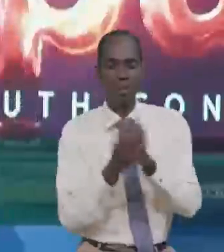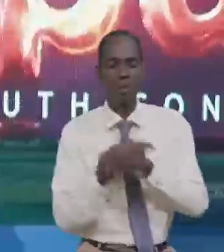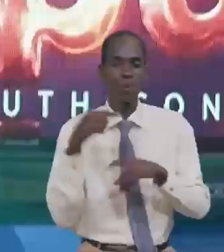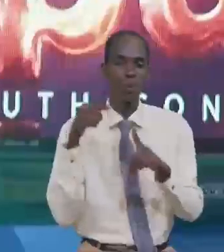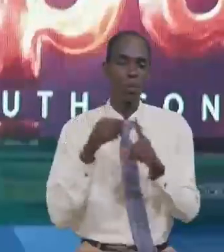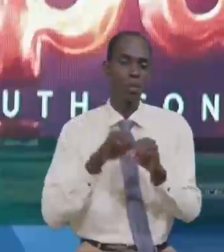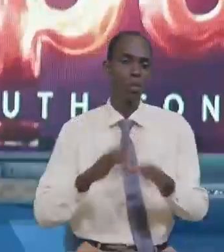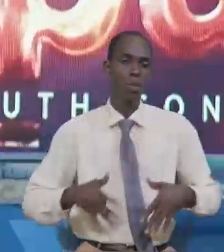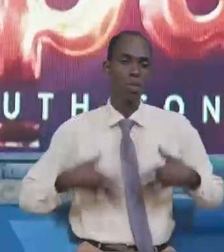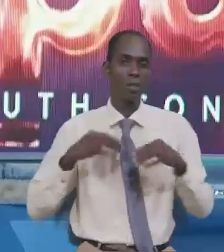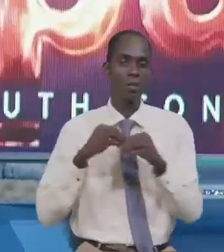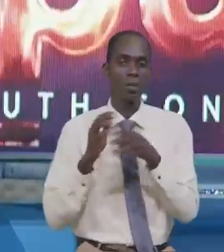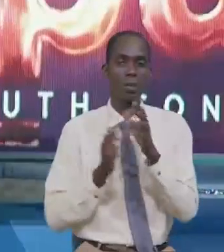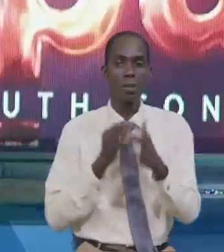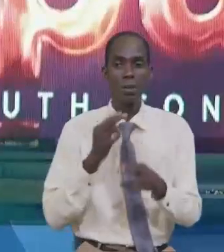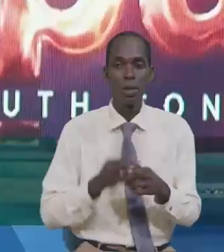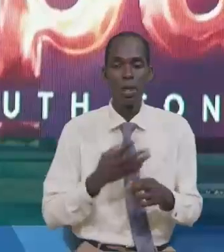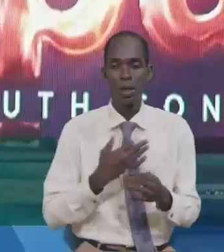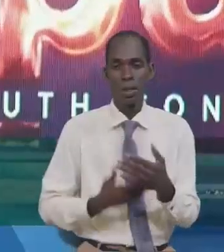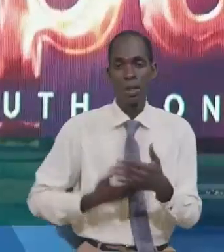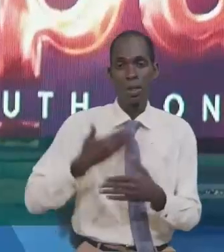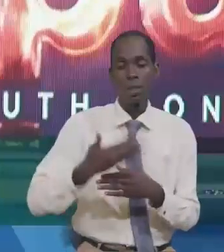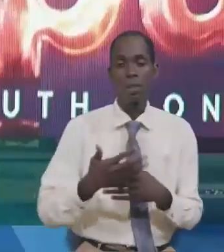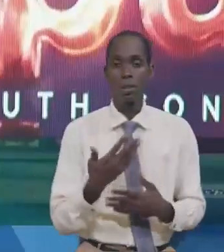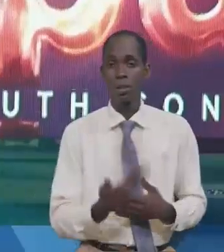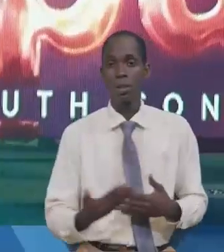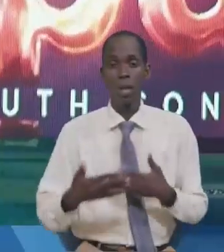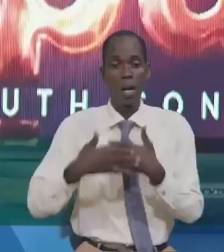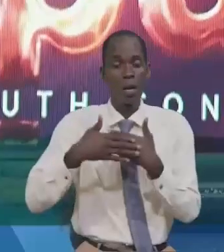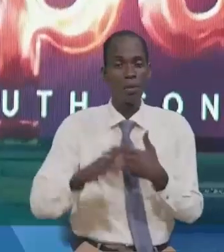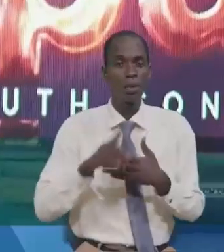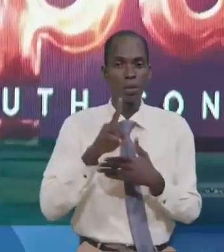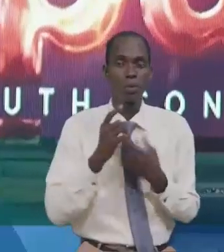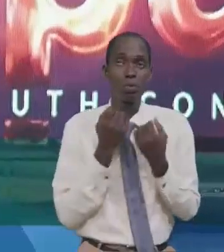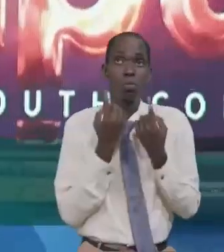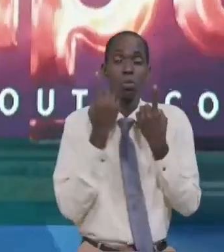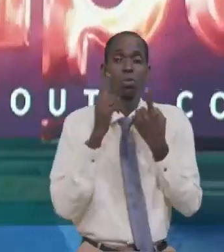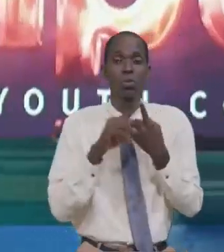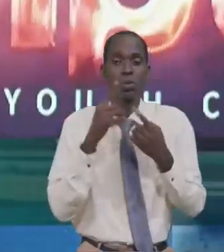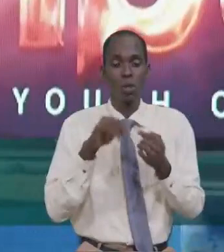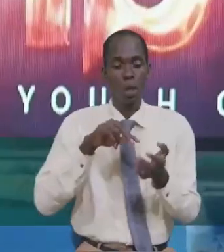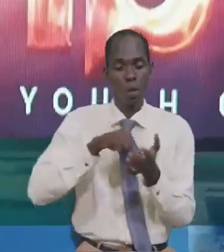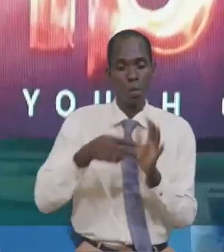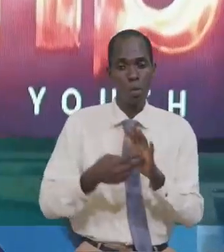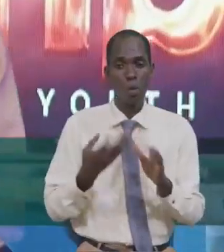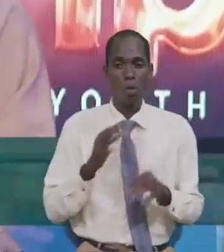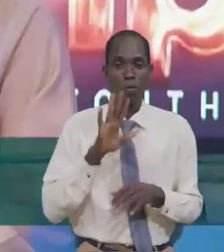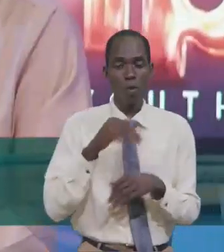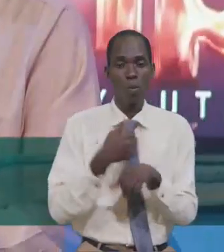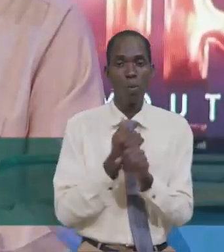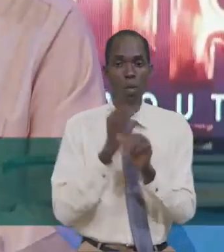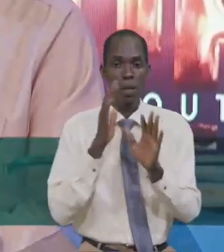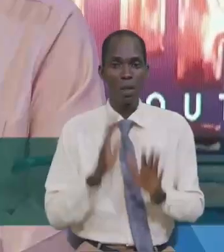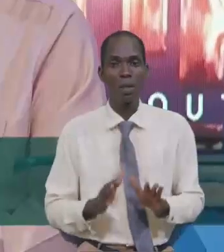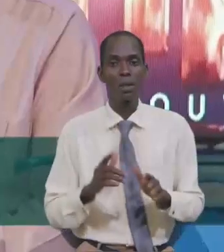the passion for upward movement. The passion. All of a sudden, I found myself